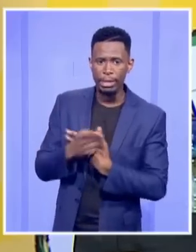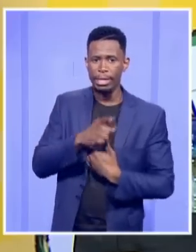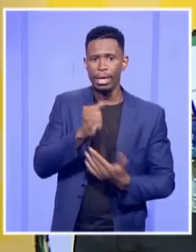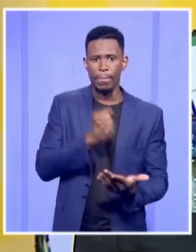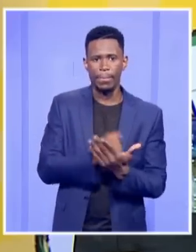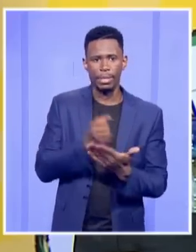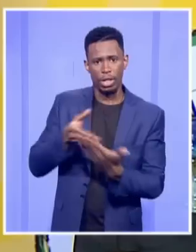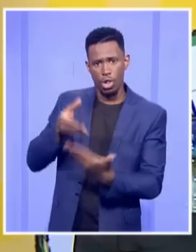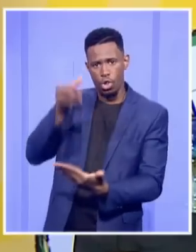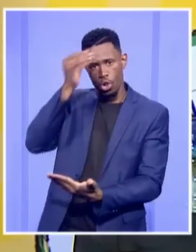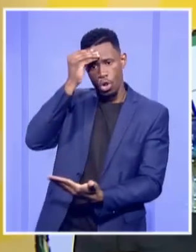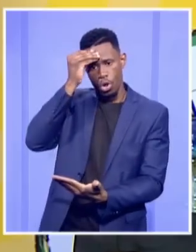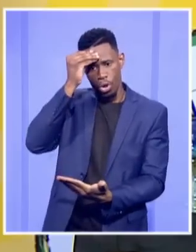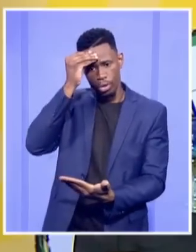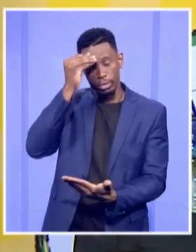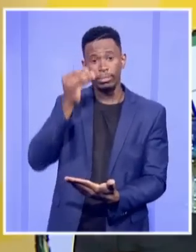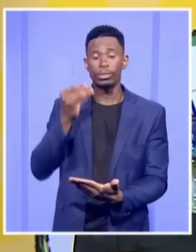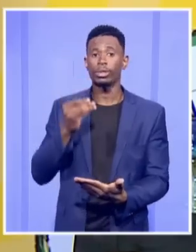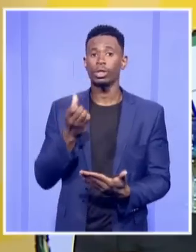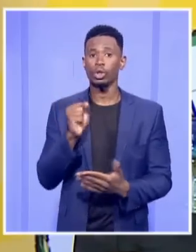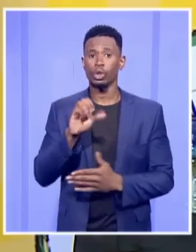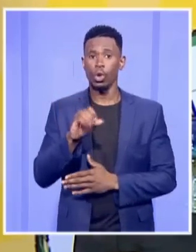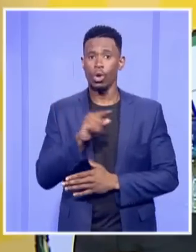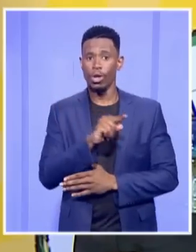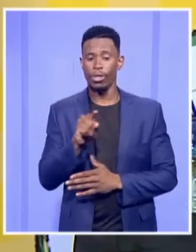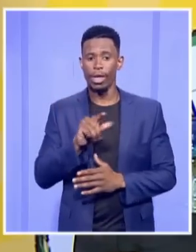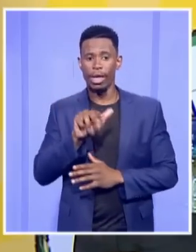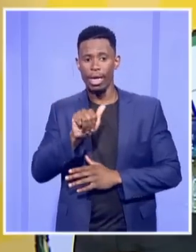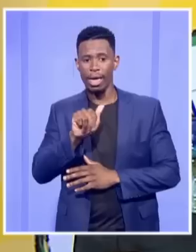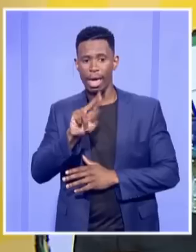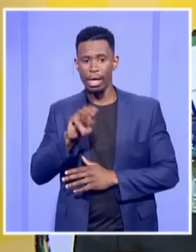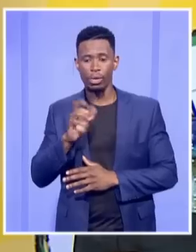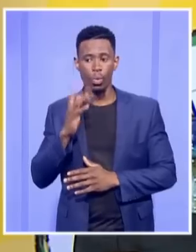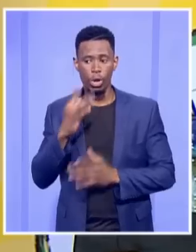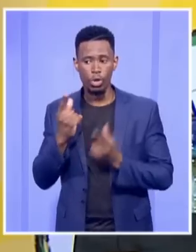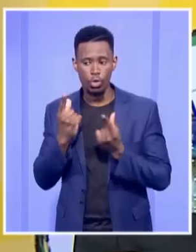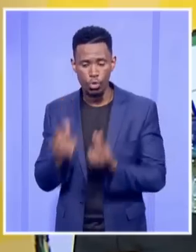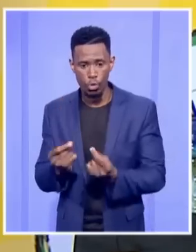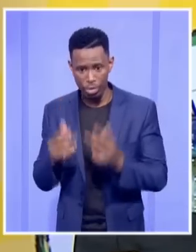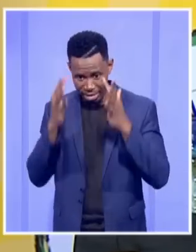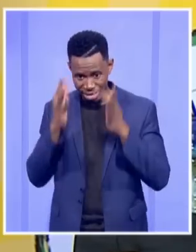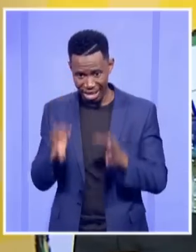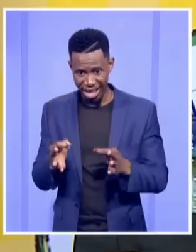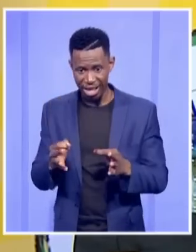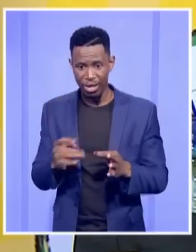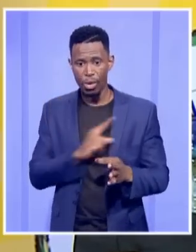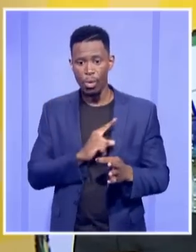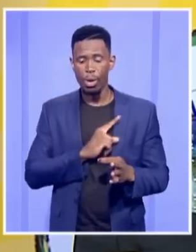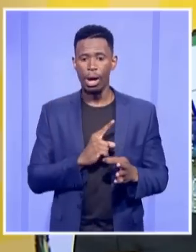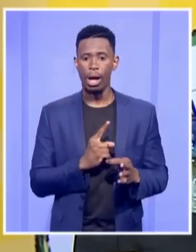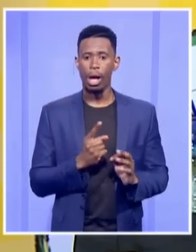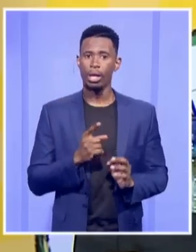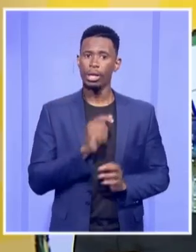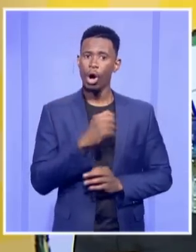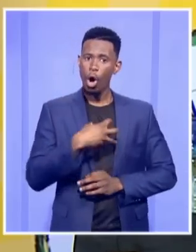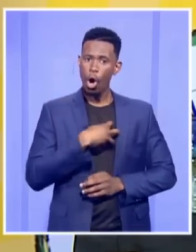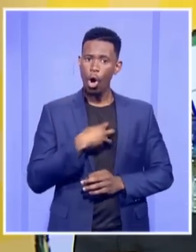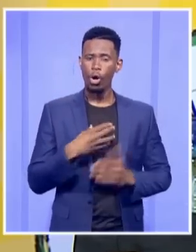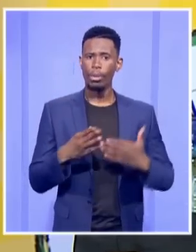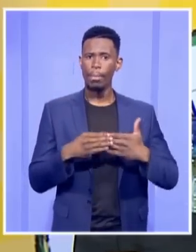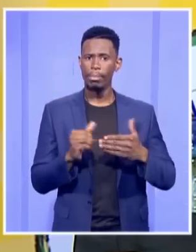so that actions taken by the ANC on this kind of matters and as it relates to the conduct of its own cadres